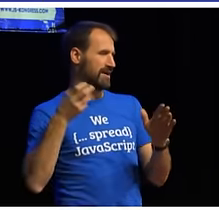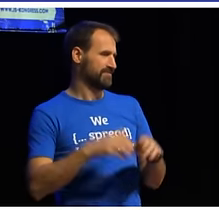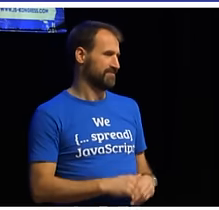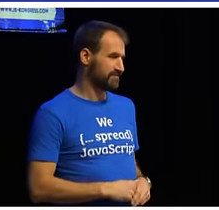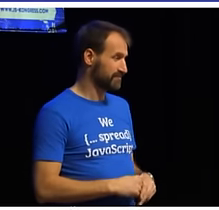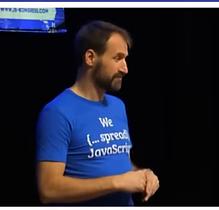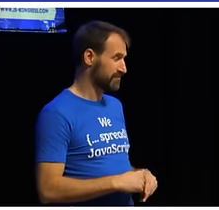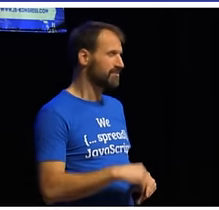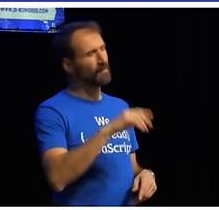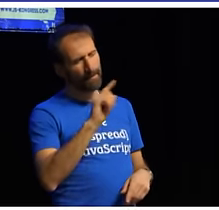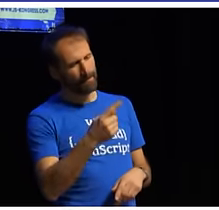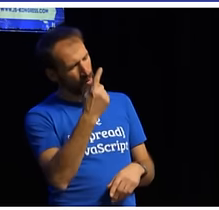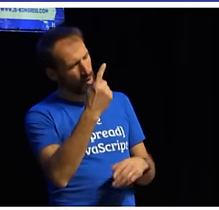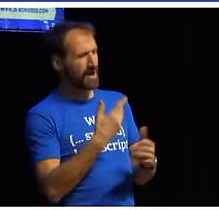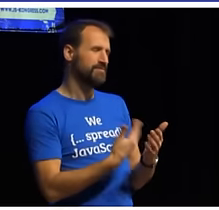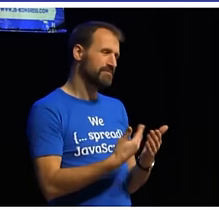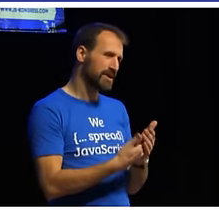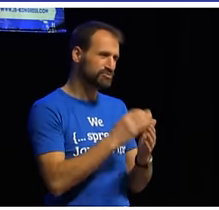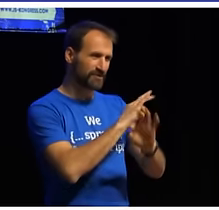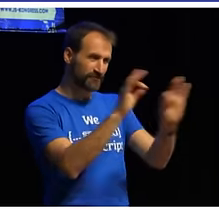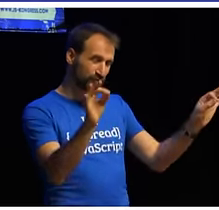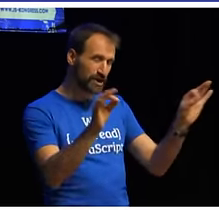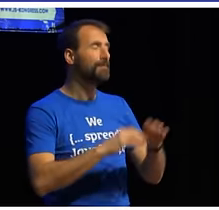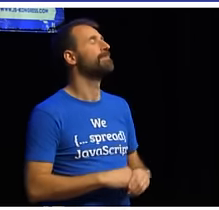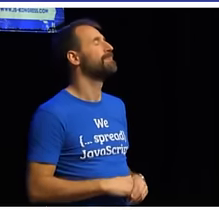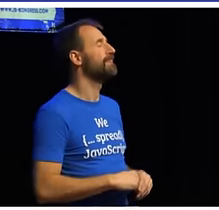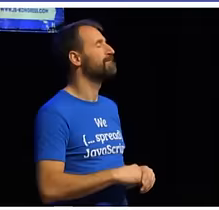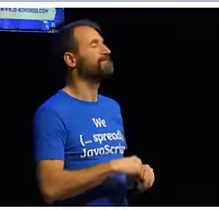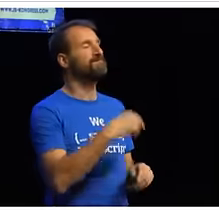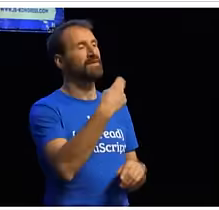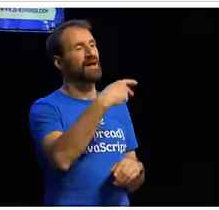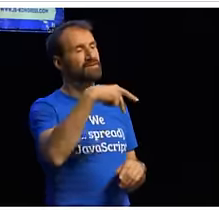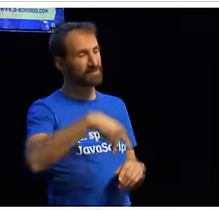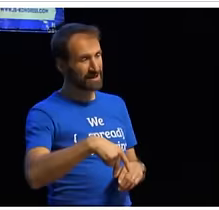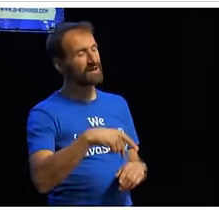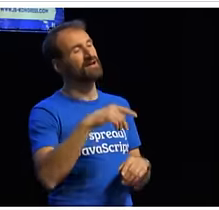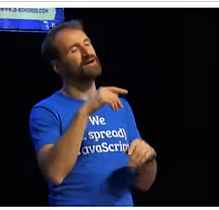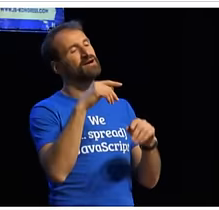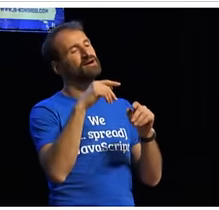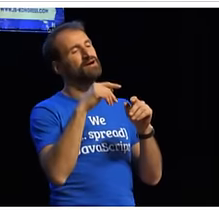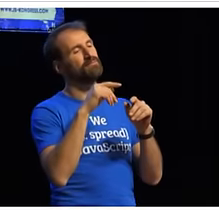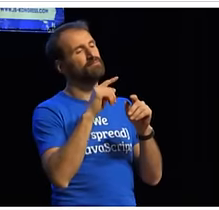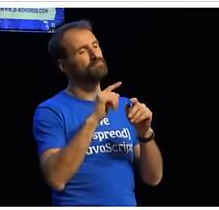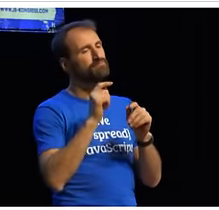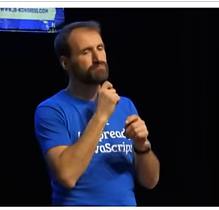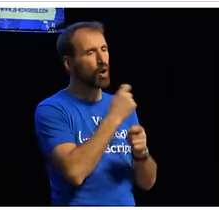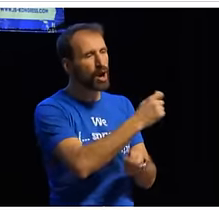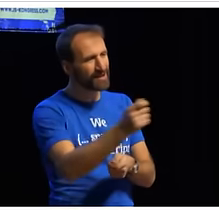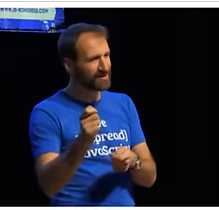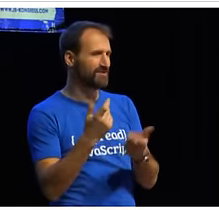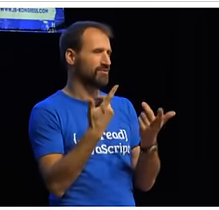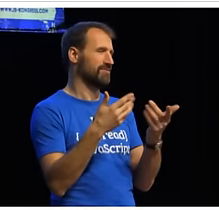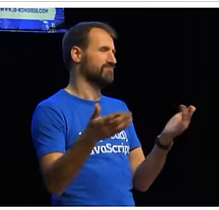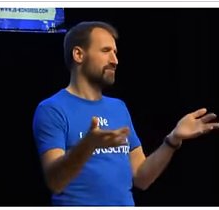I have another example for you with HTTP polling. So let's say we want to